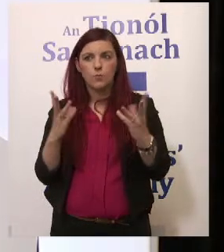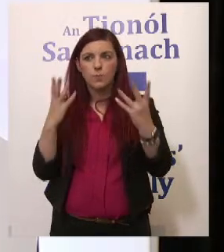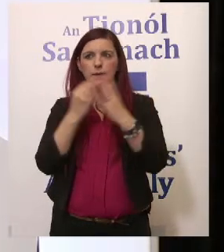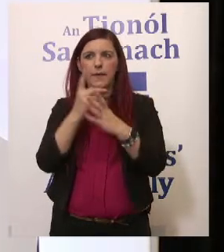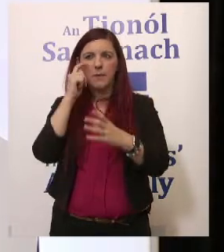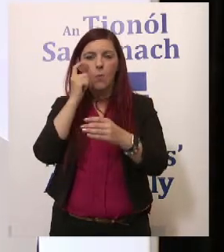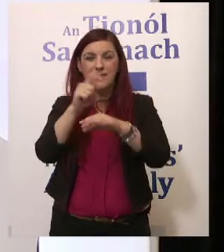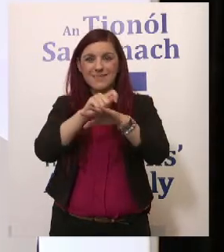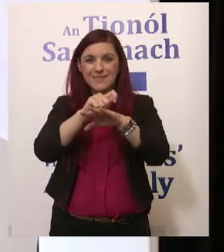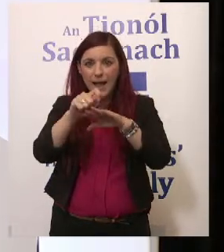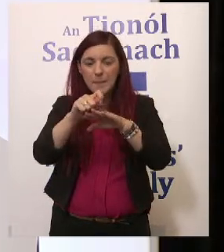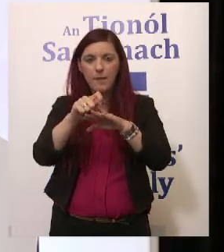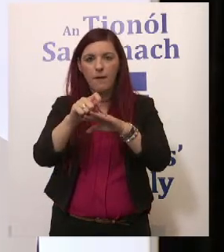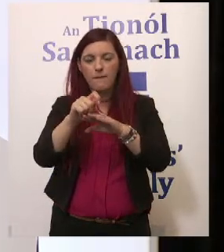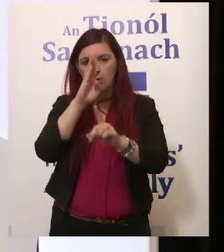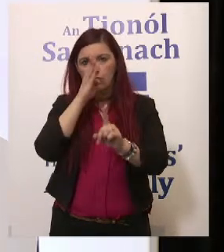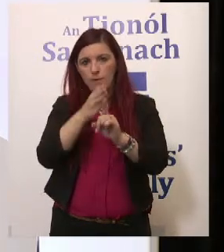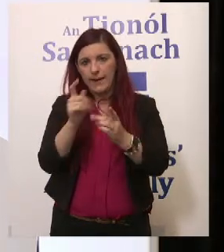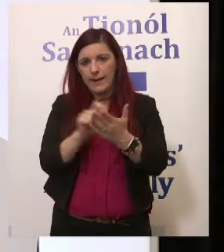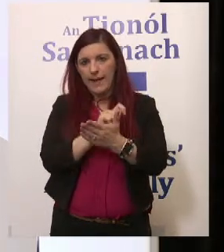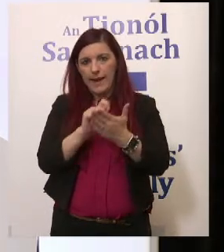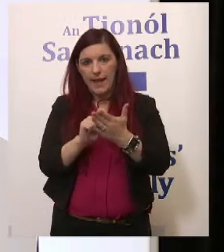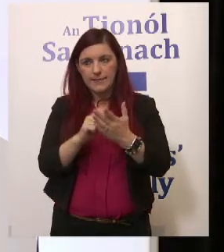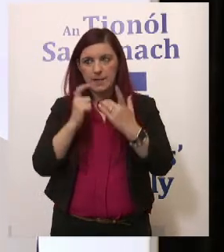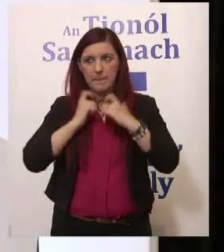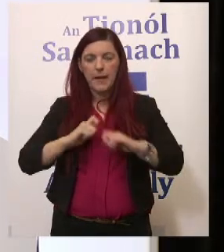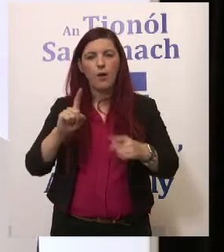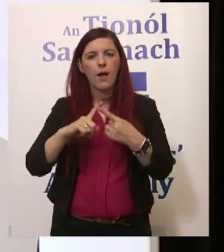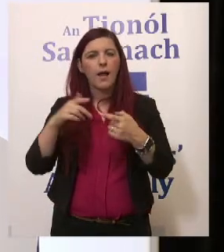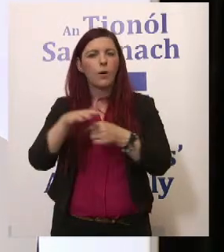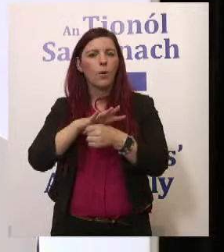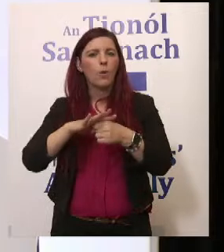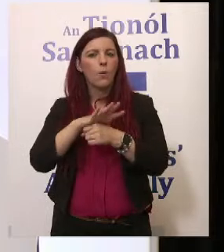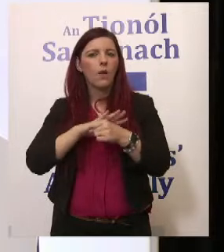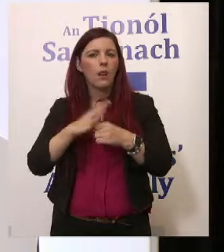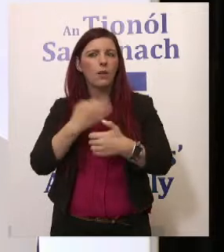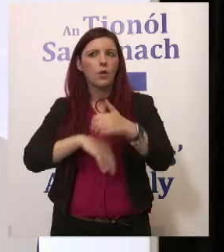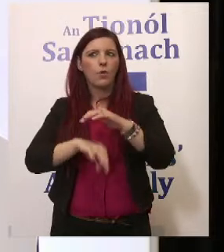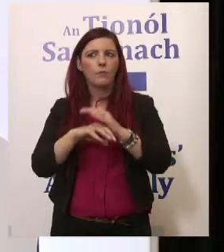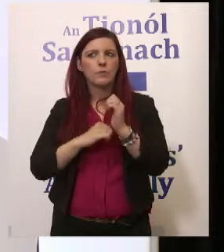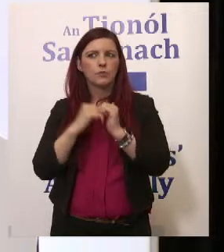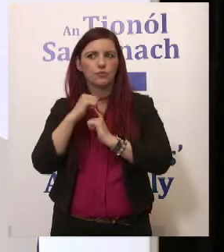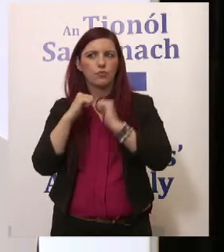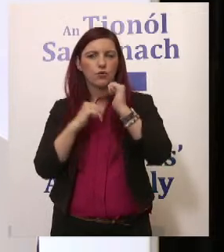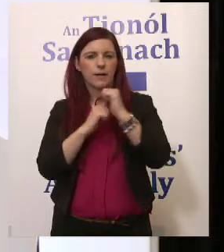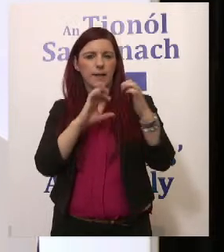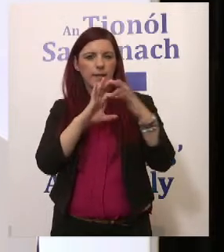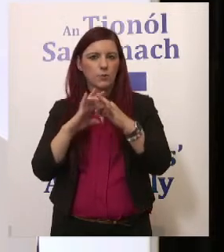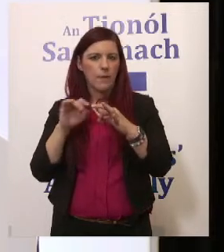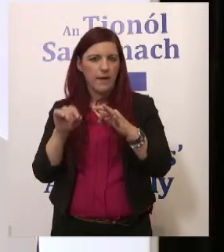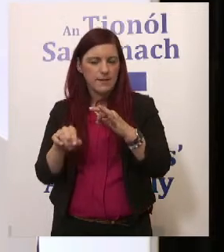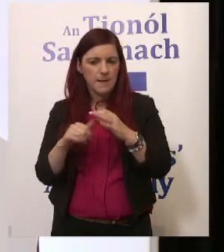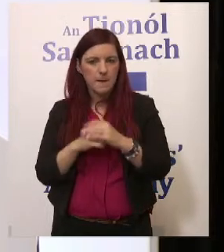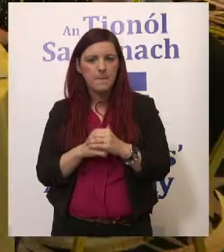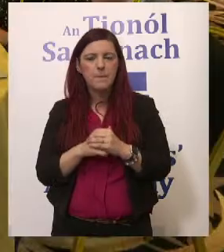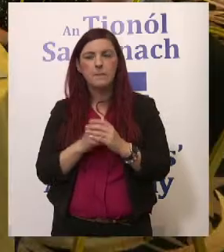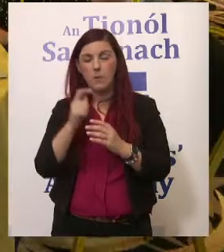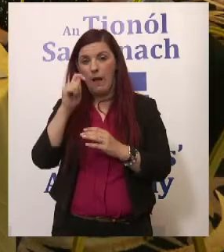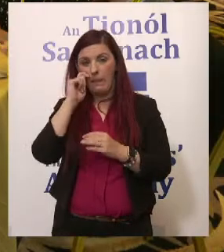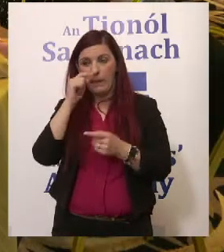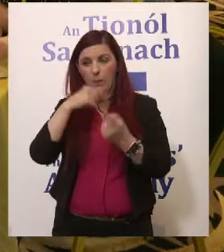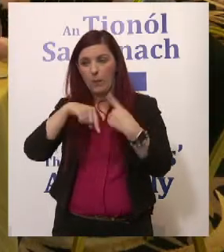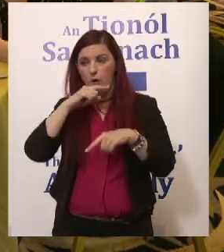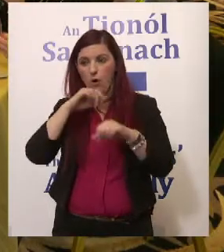mayor and local government structures that are best suited to Dublin and to bring forward proposals in that regard. I think we all